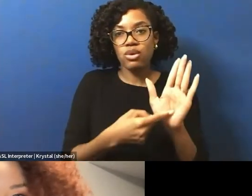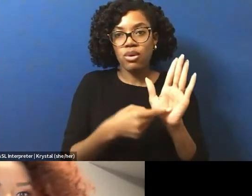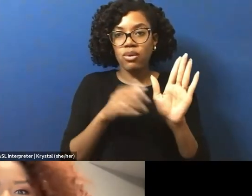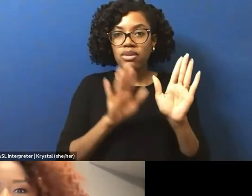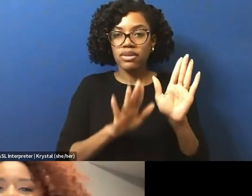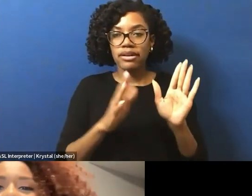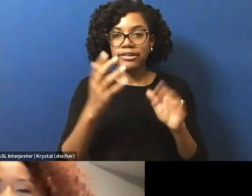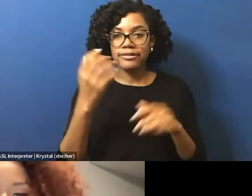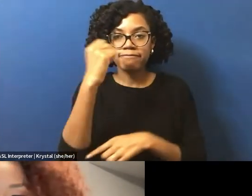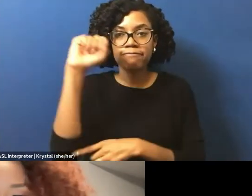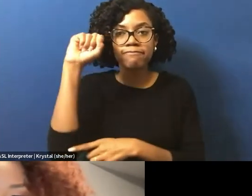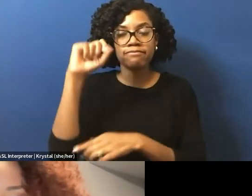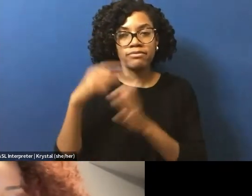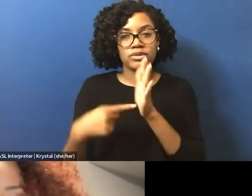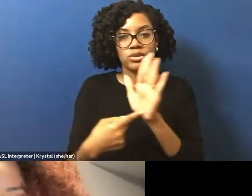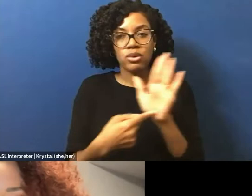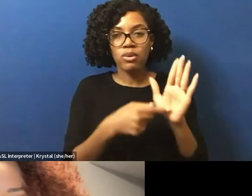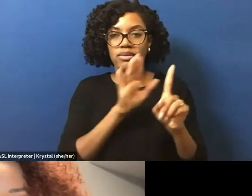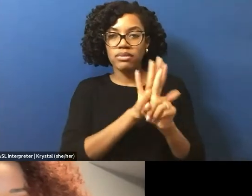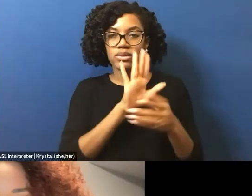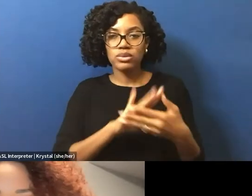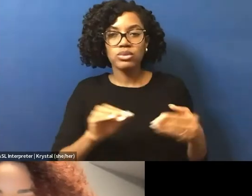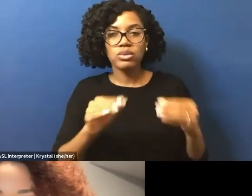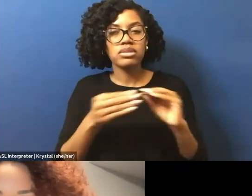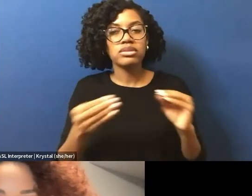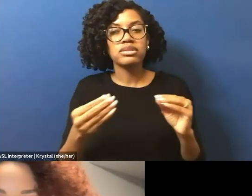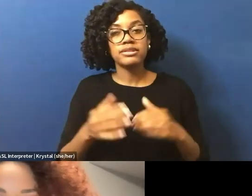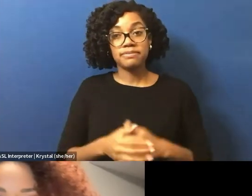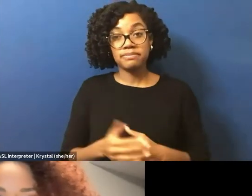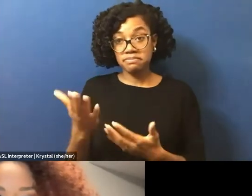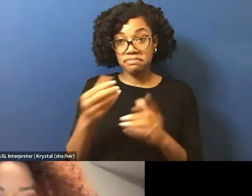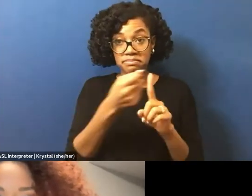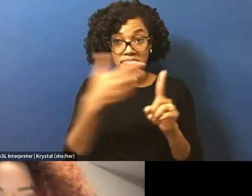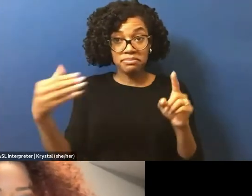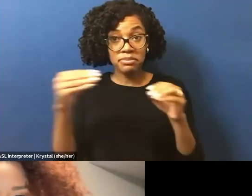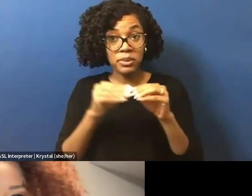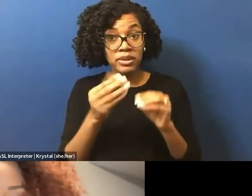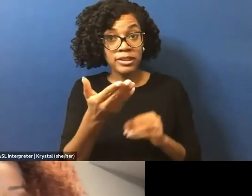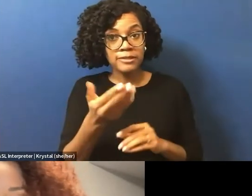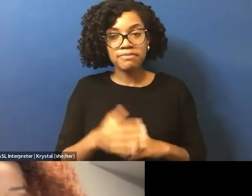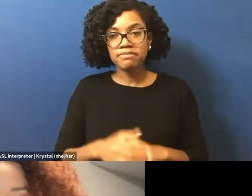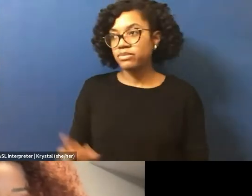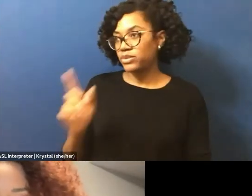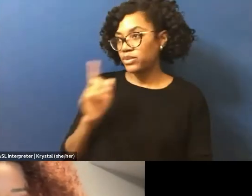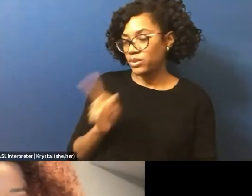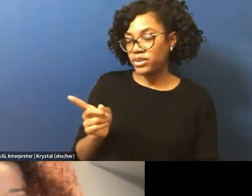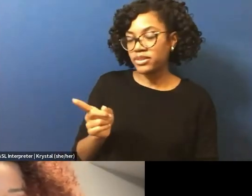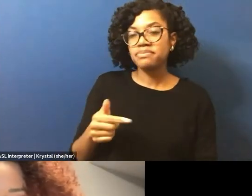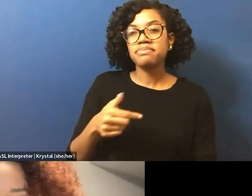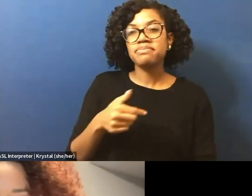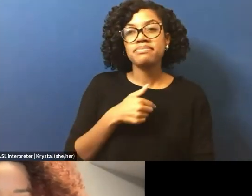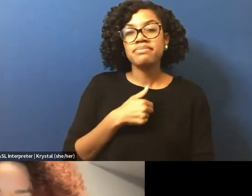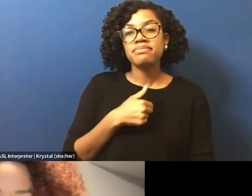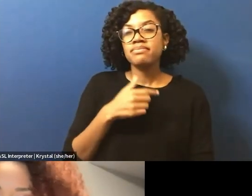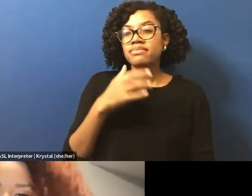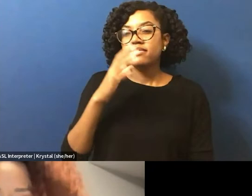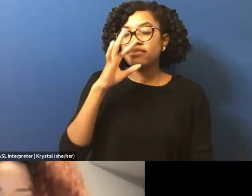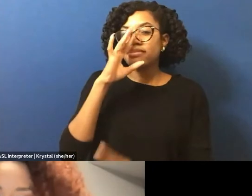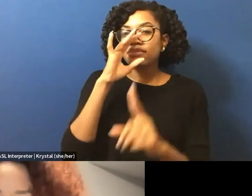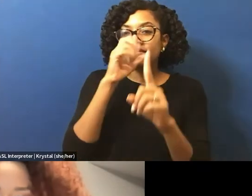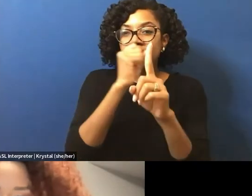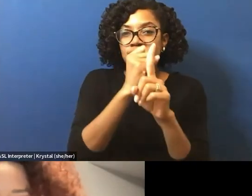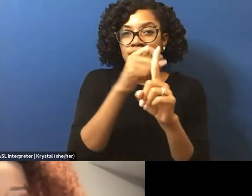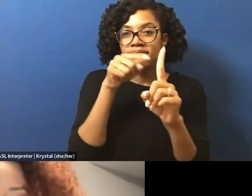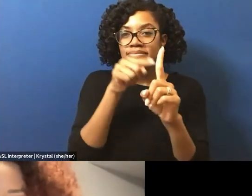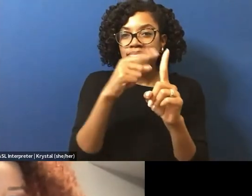looks like in the stories that we tell? Yeah, so I'm certainly interested in the organizing that Black